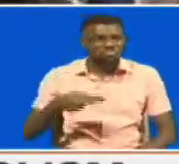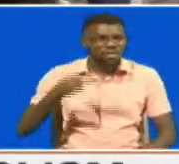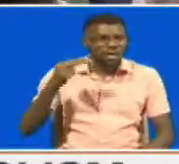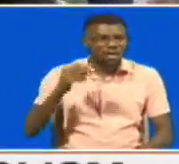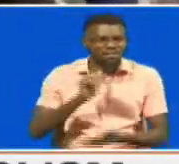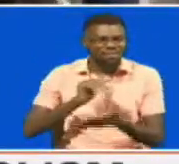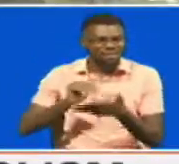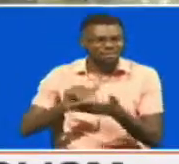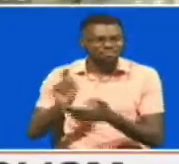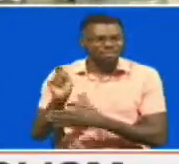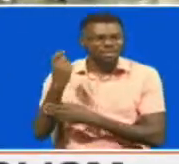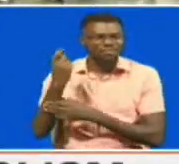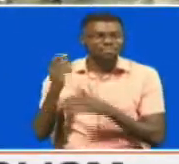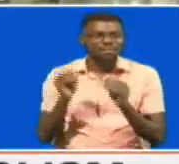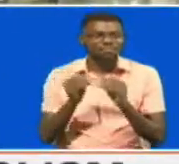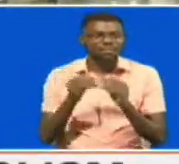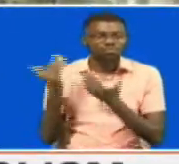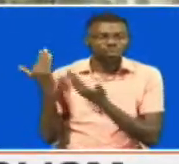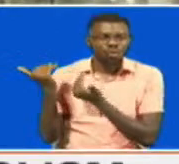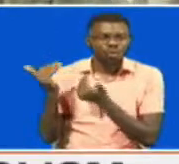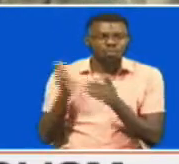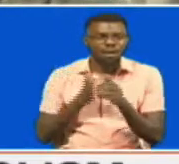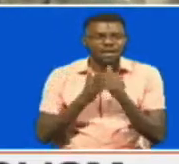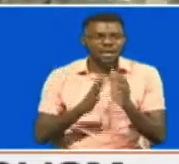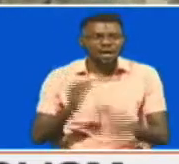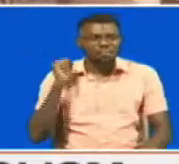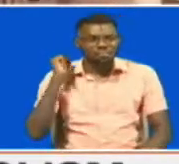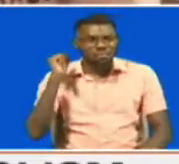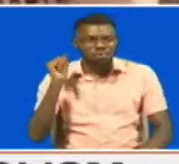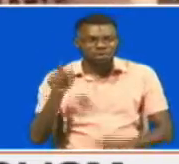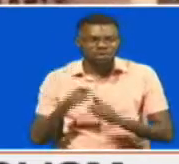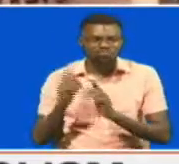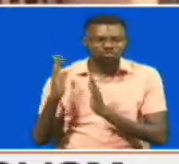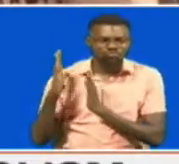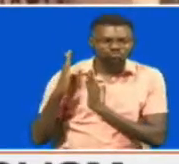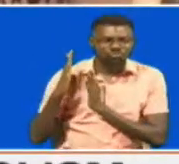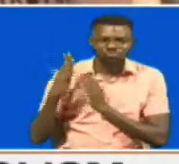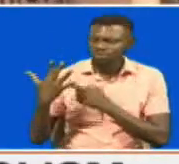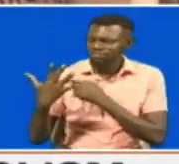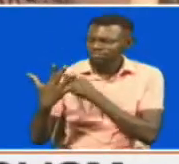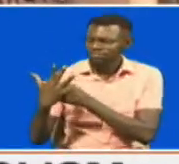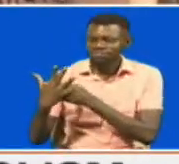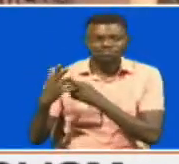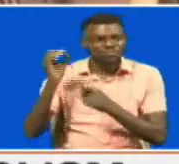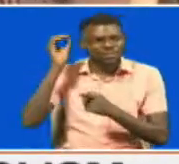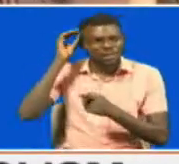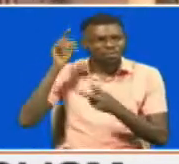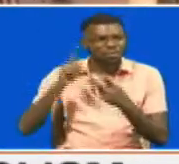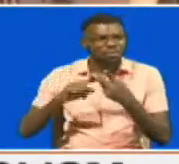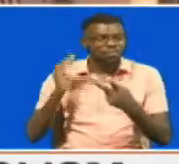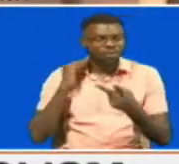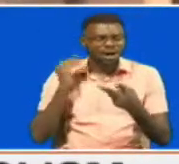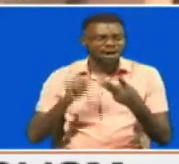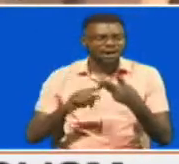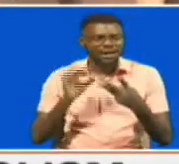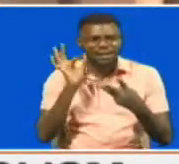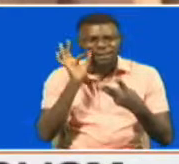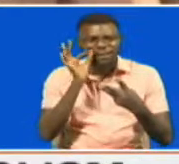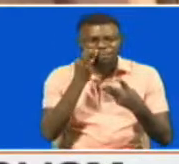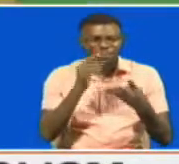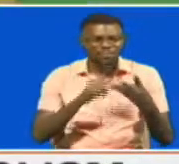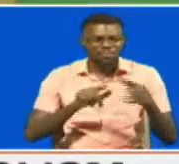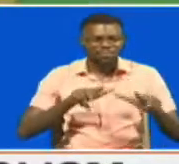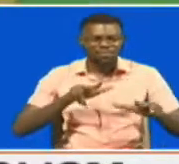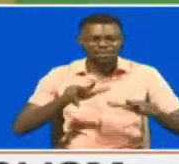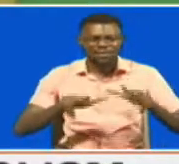is expected to bring together political leaders and security officers from the five counties of Kiambu, Murang'a, Nyeri, Kirinyaga, and